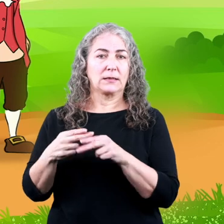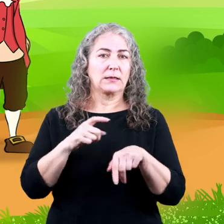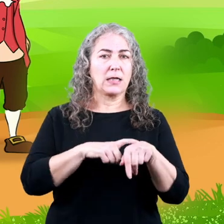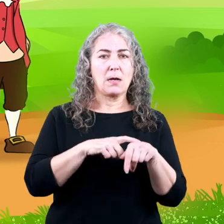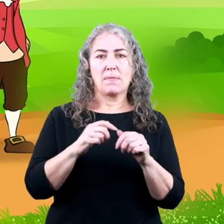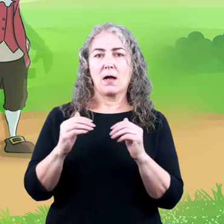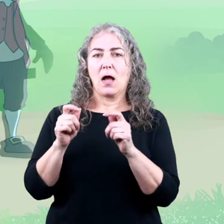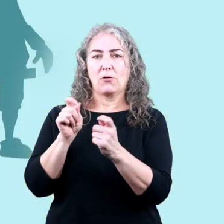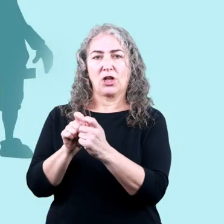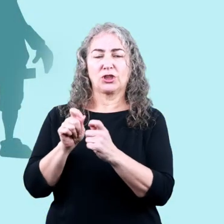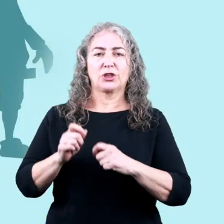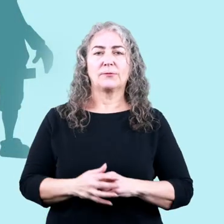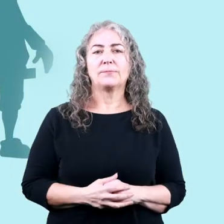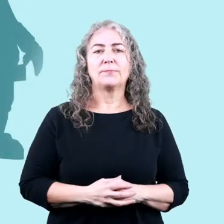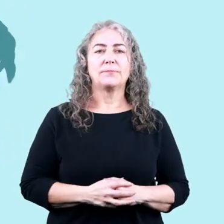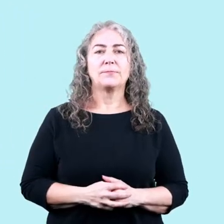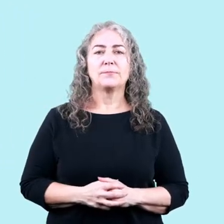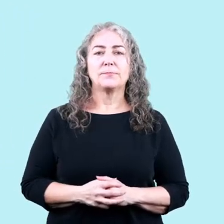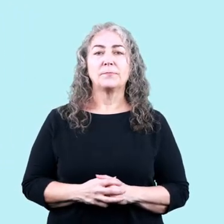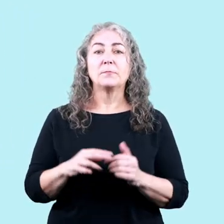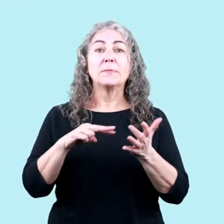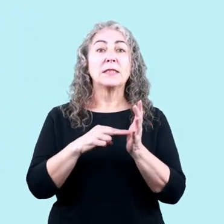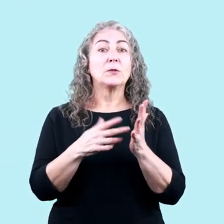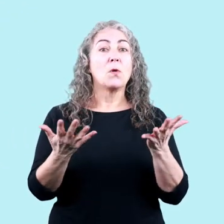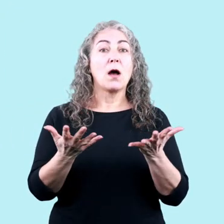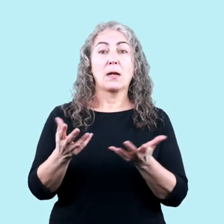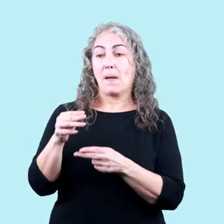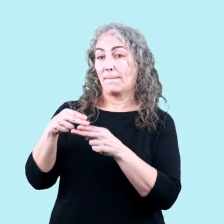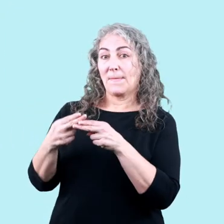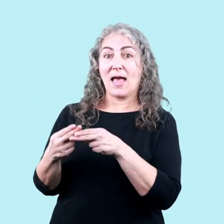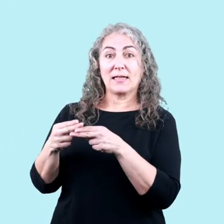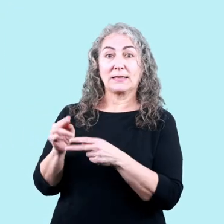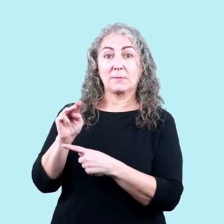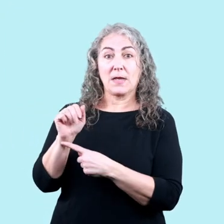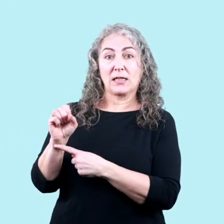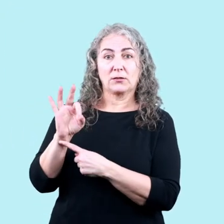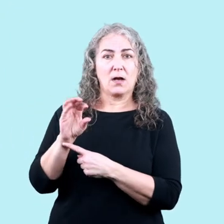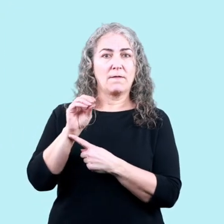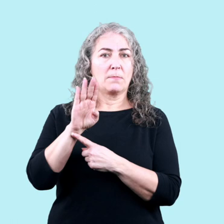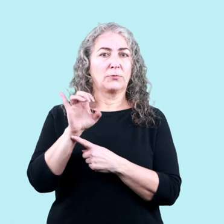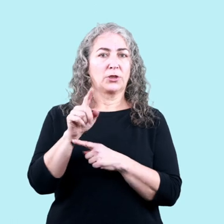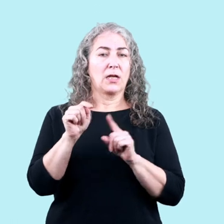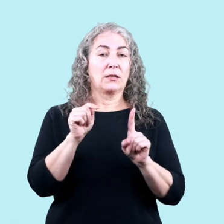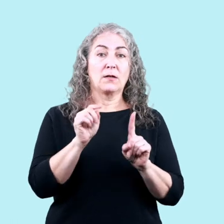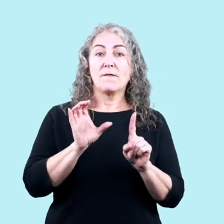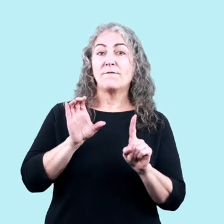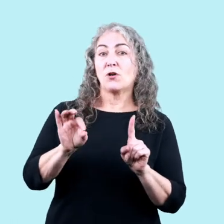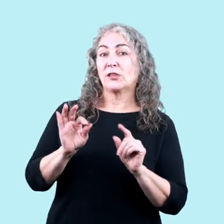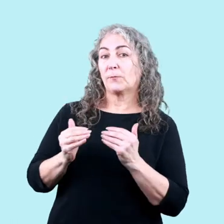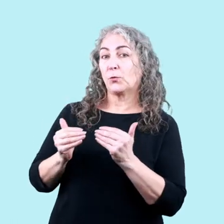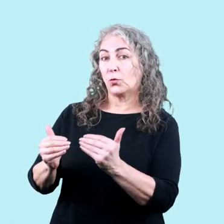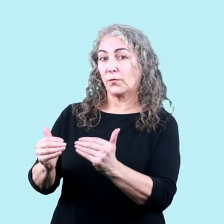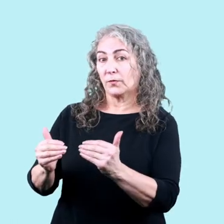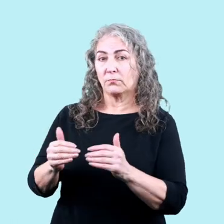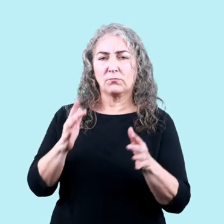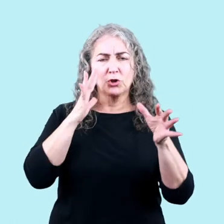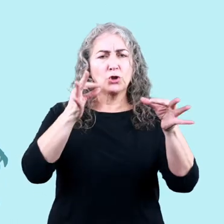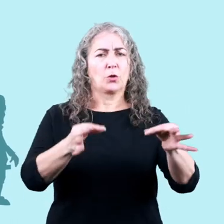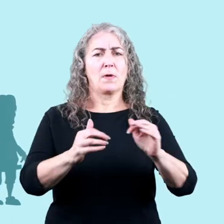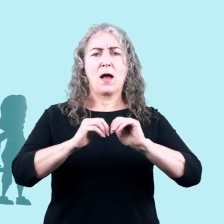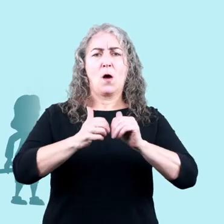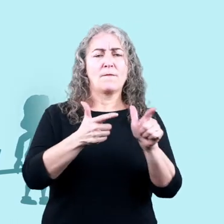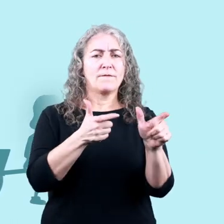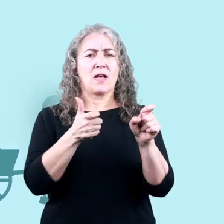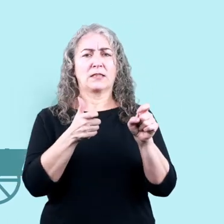acceleration. That means the mass of an object and the force pushing it to determine how